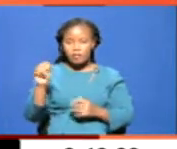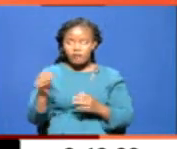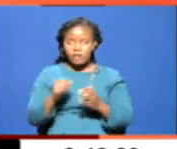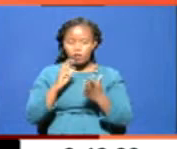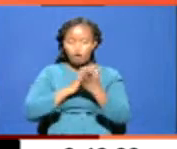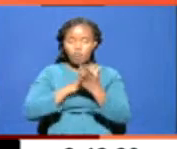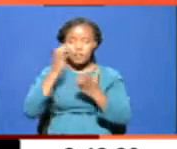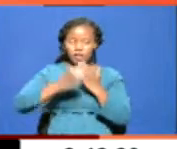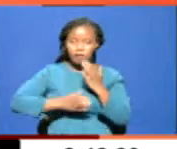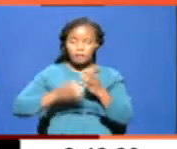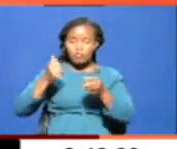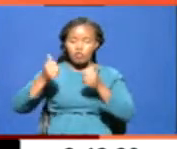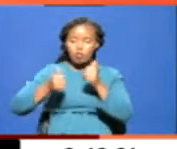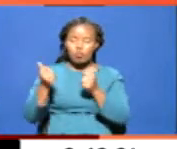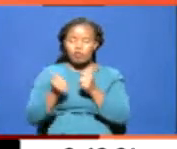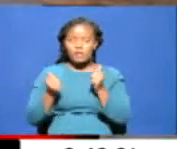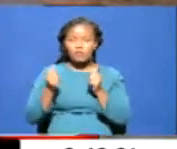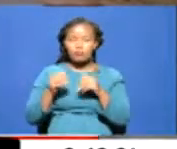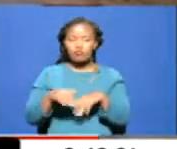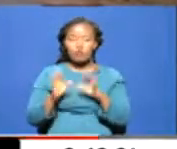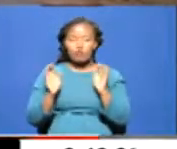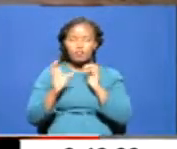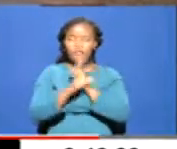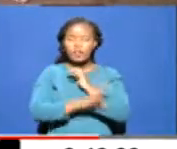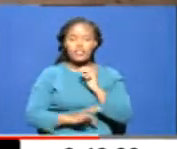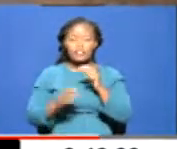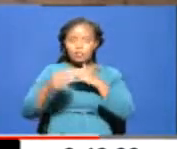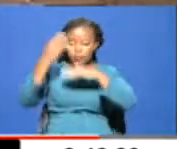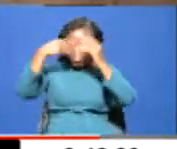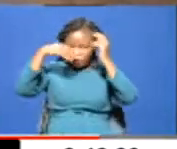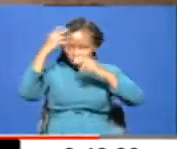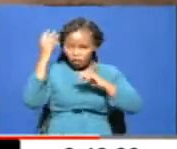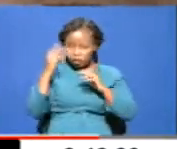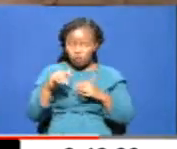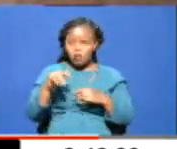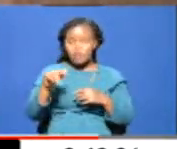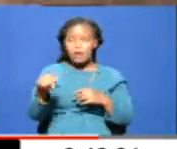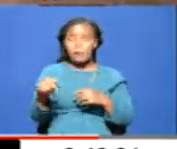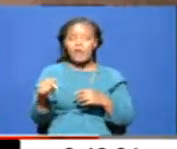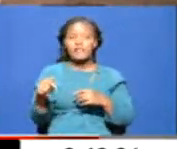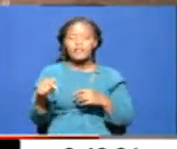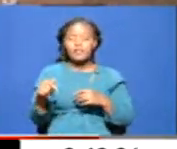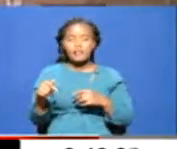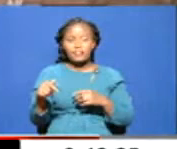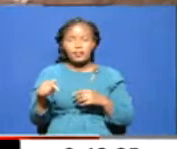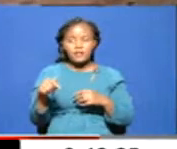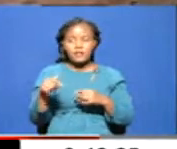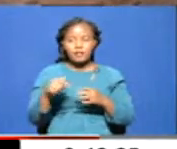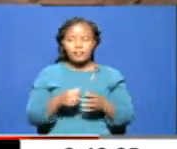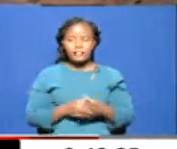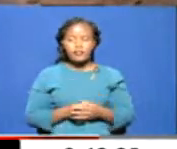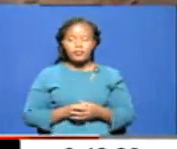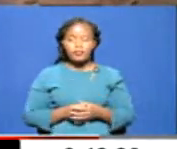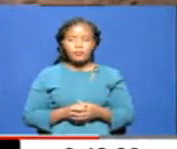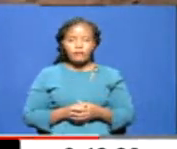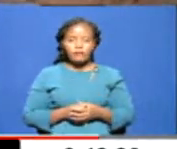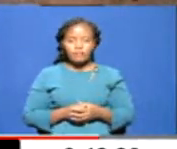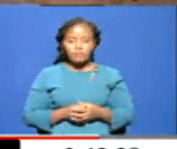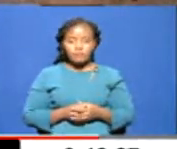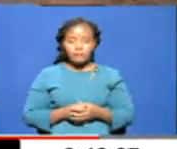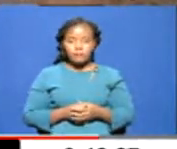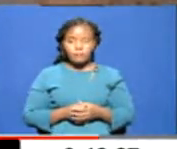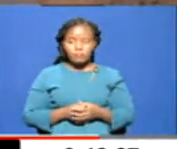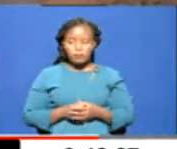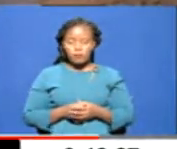country's professional demands. Oh, yeah. According to the